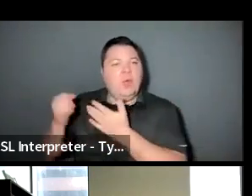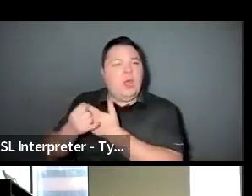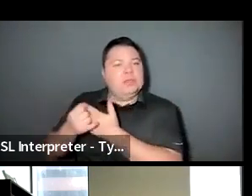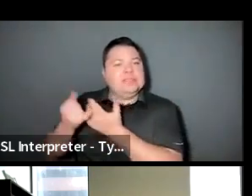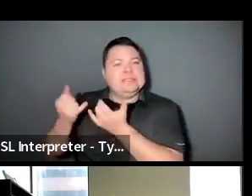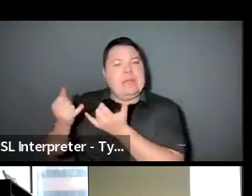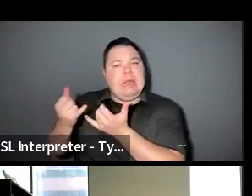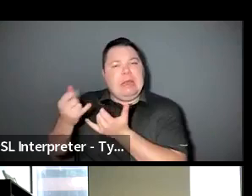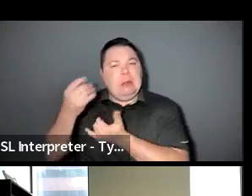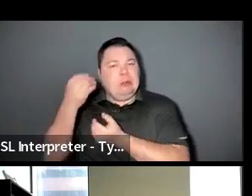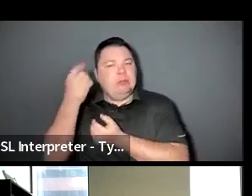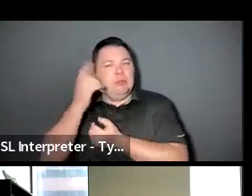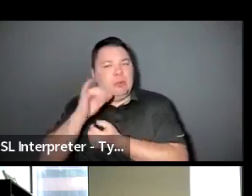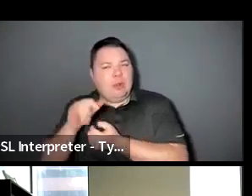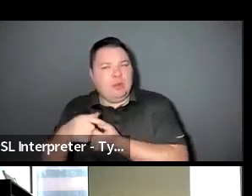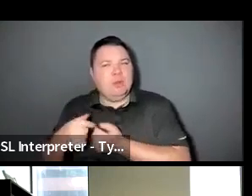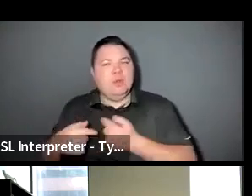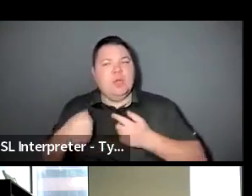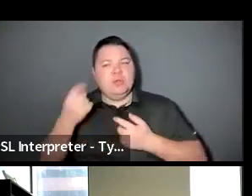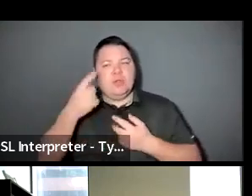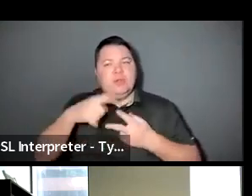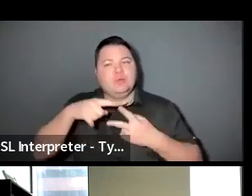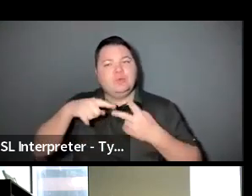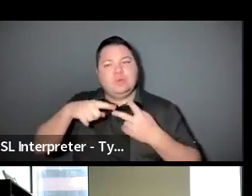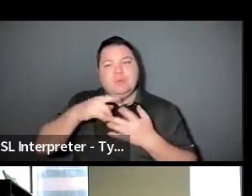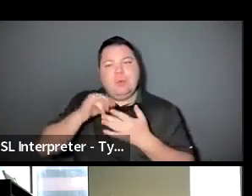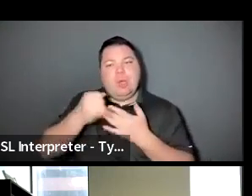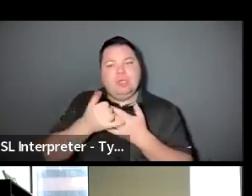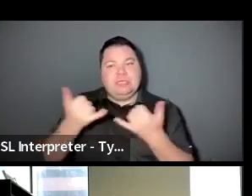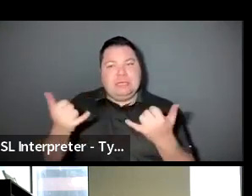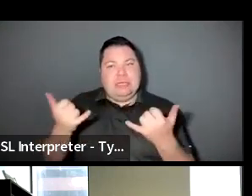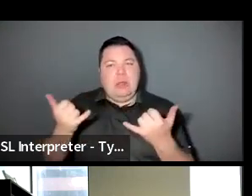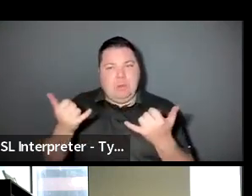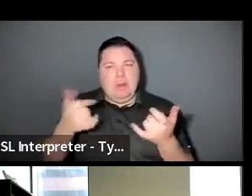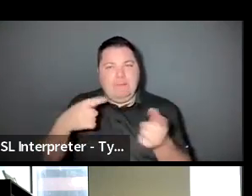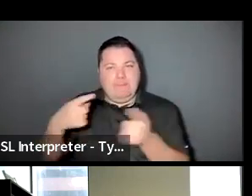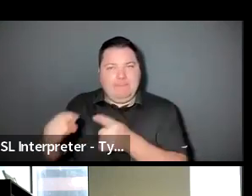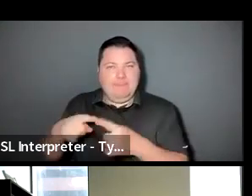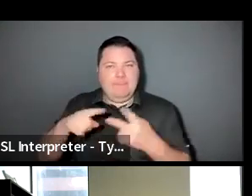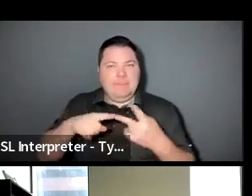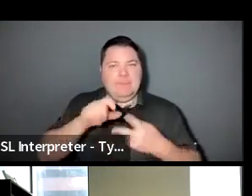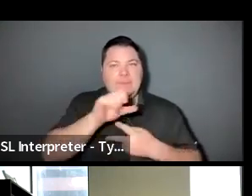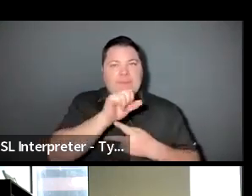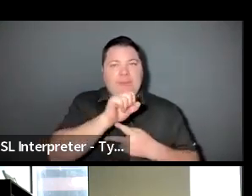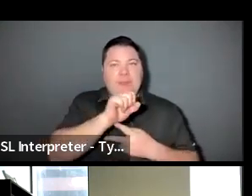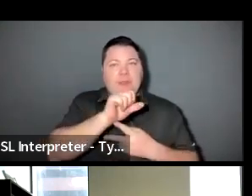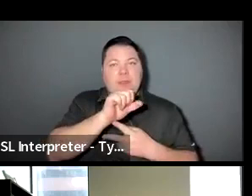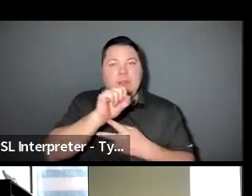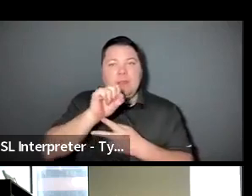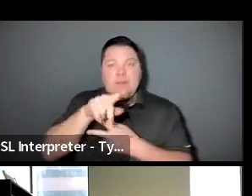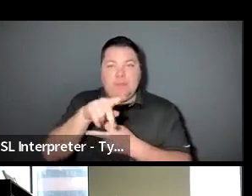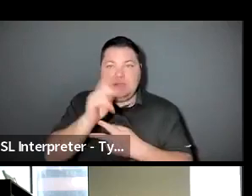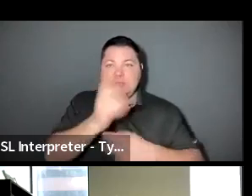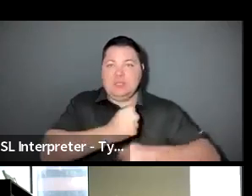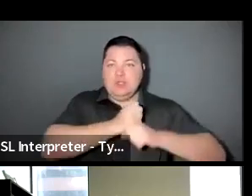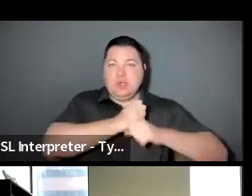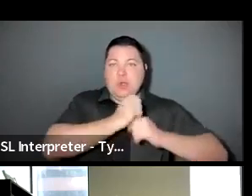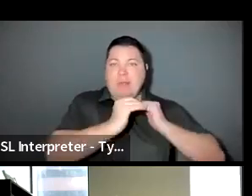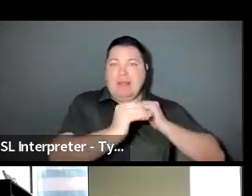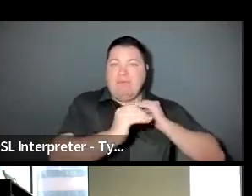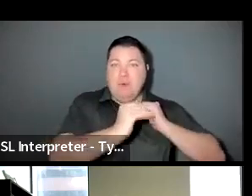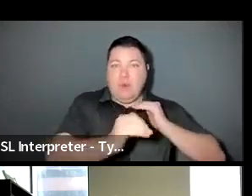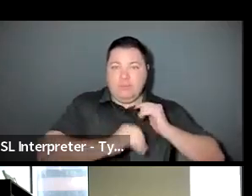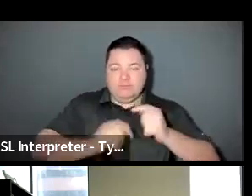you to understand that there are 2 separate projects that are happening. The secured platform side of the plan, and